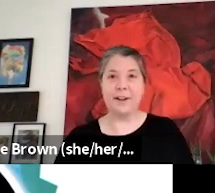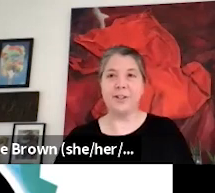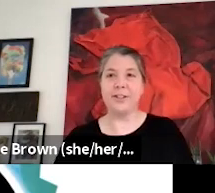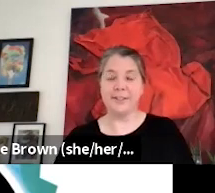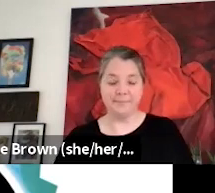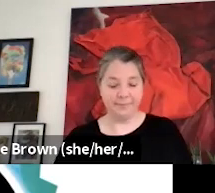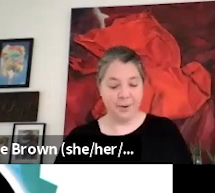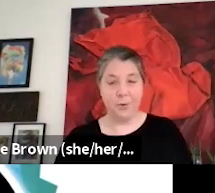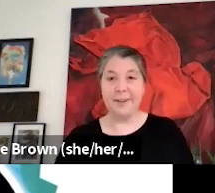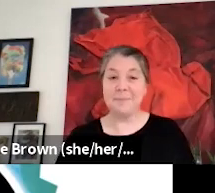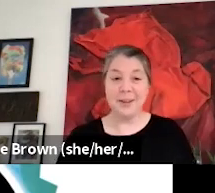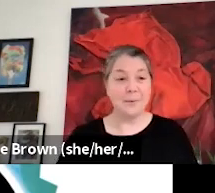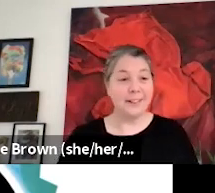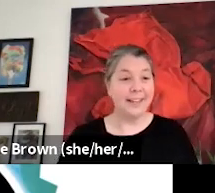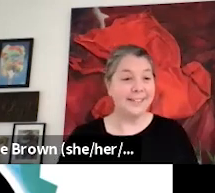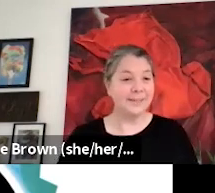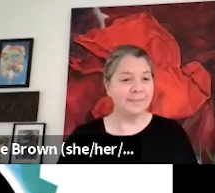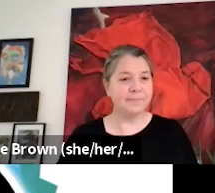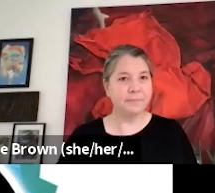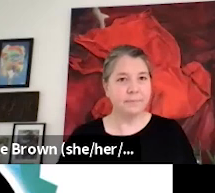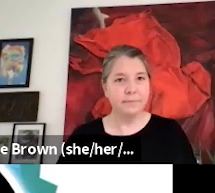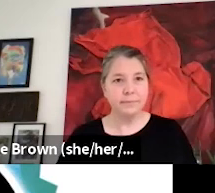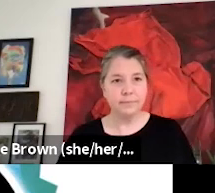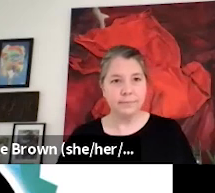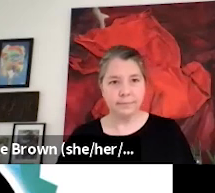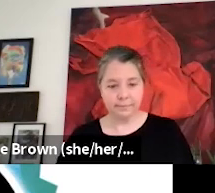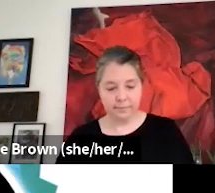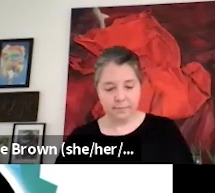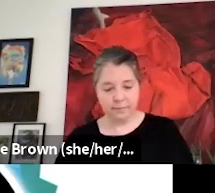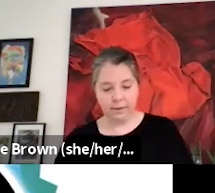outdoor adventures. What a release.